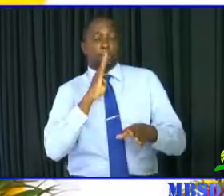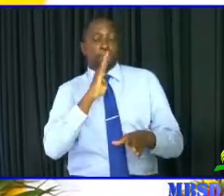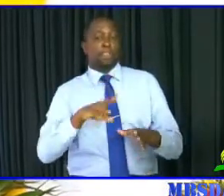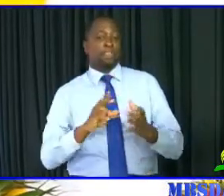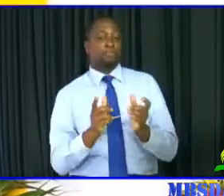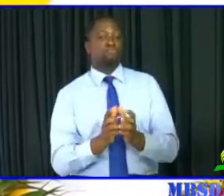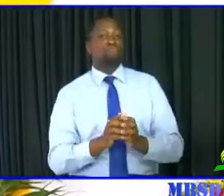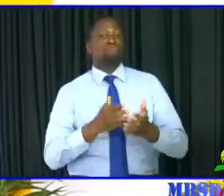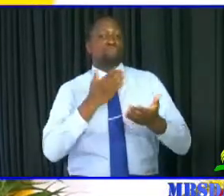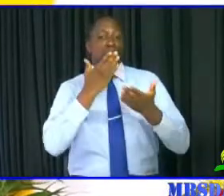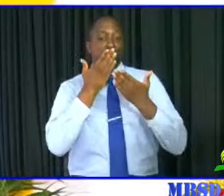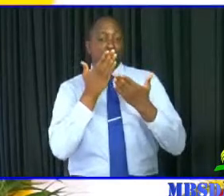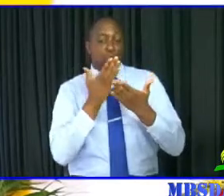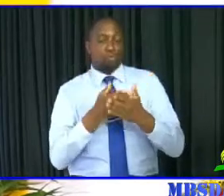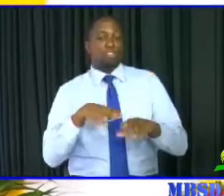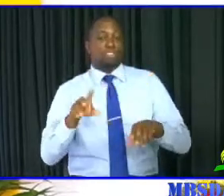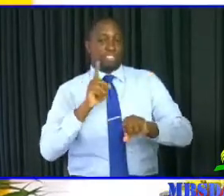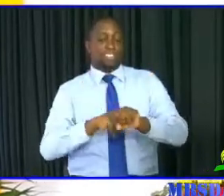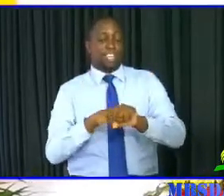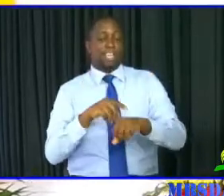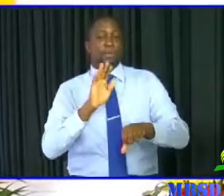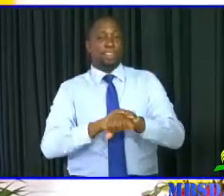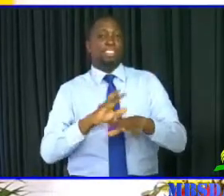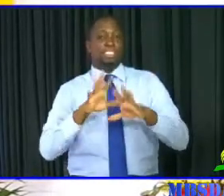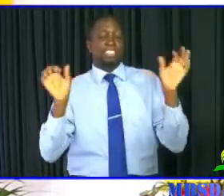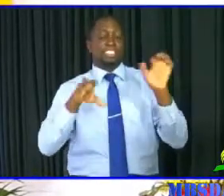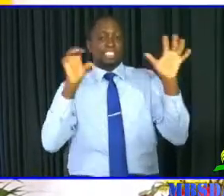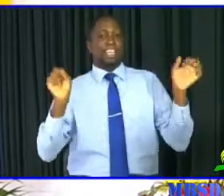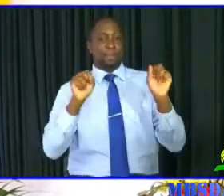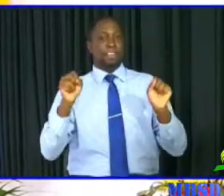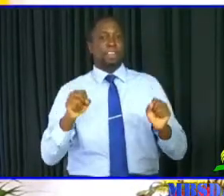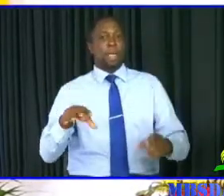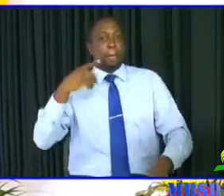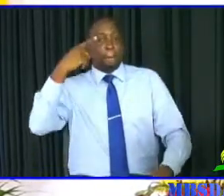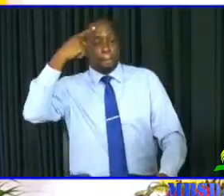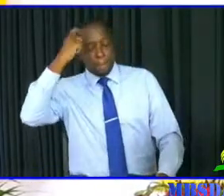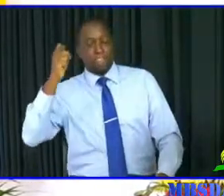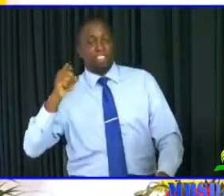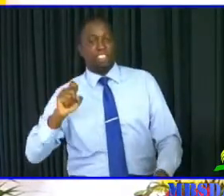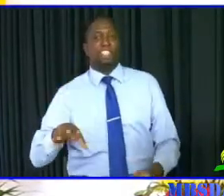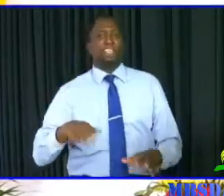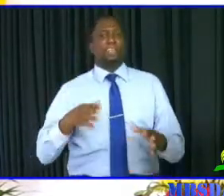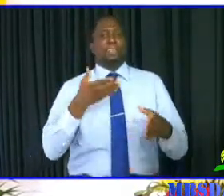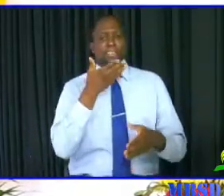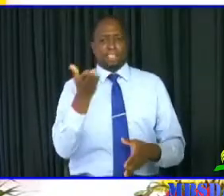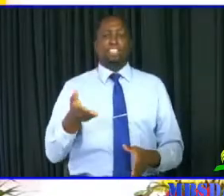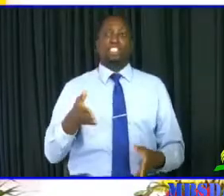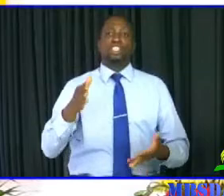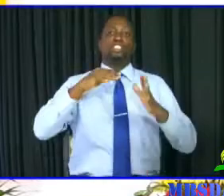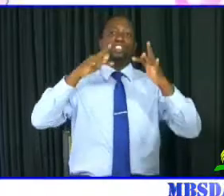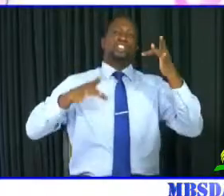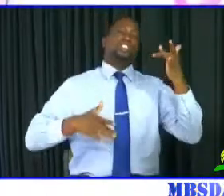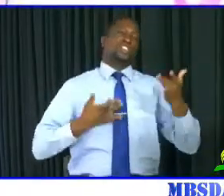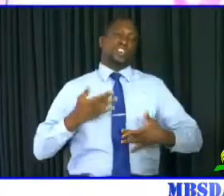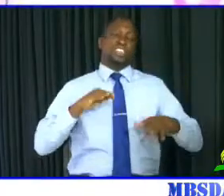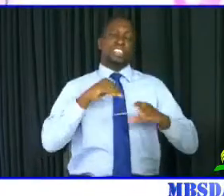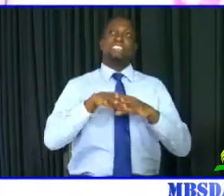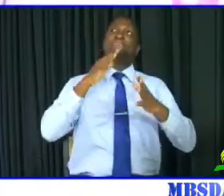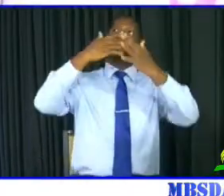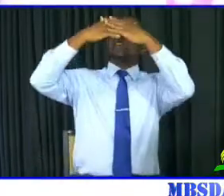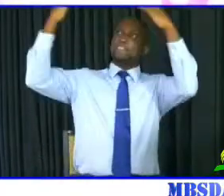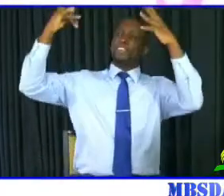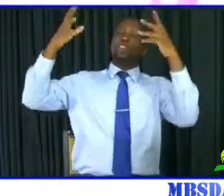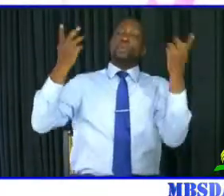joy in heaven over one sinner that repents. That sinner can be you tonight, my brother, my